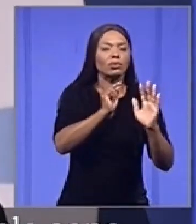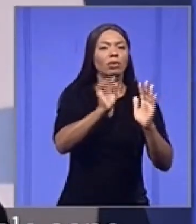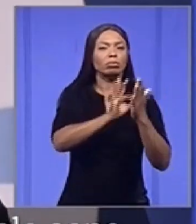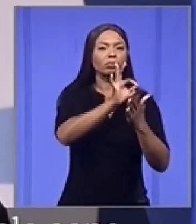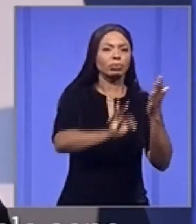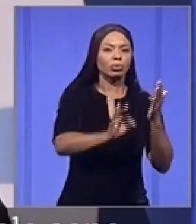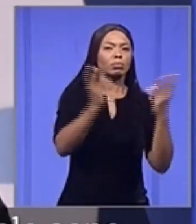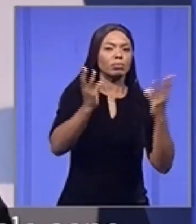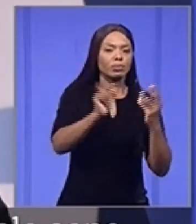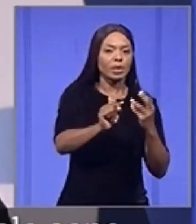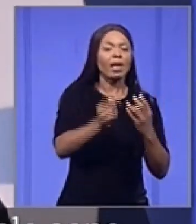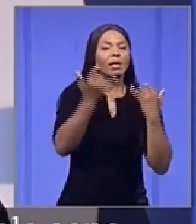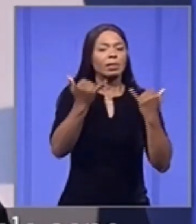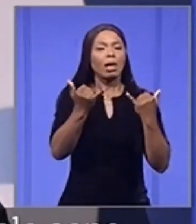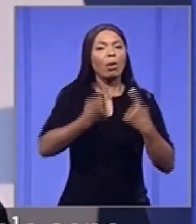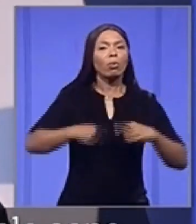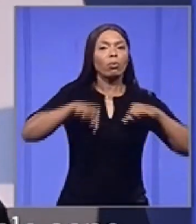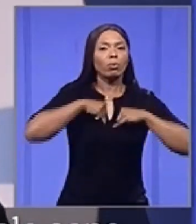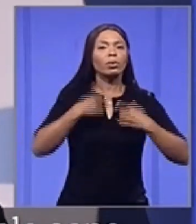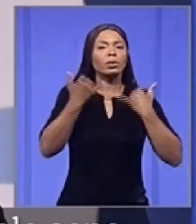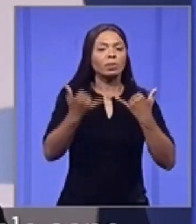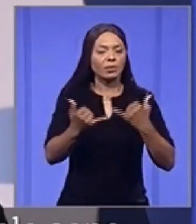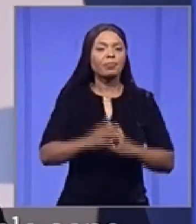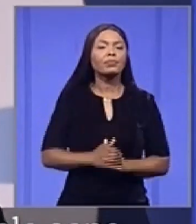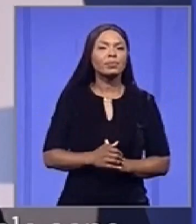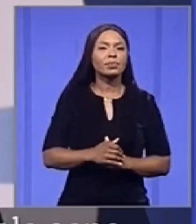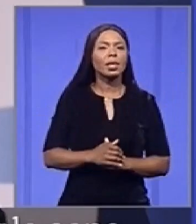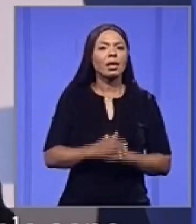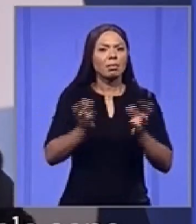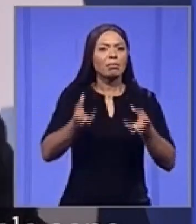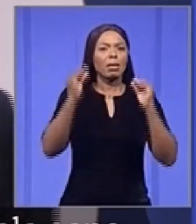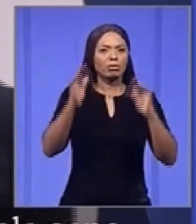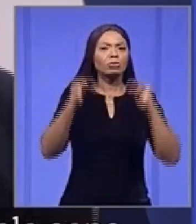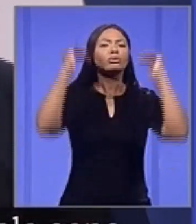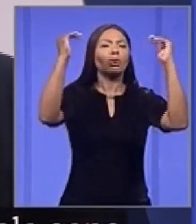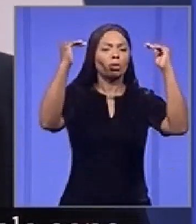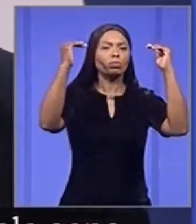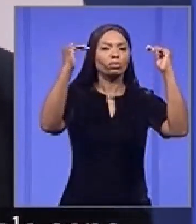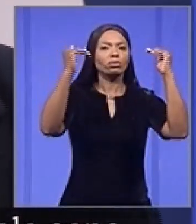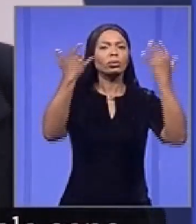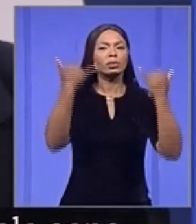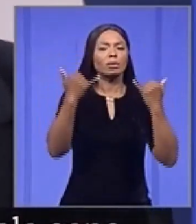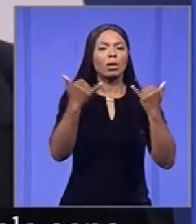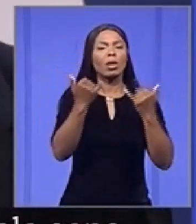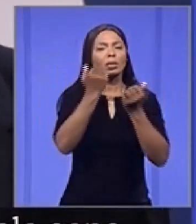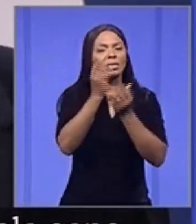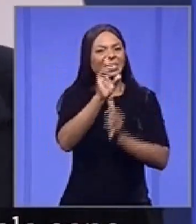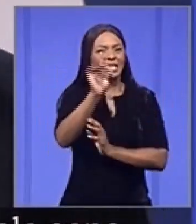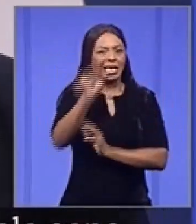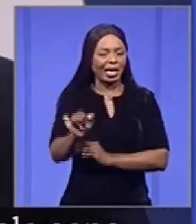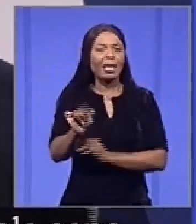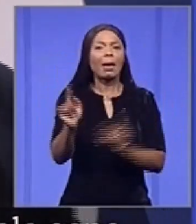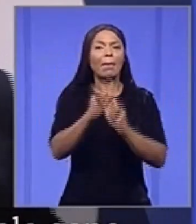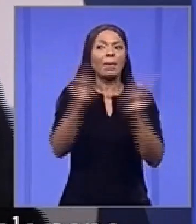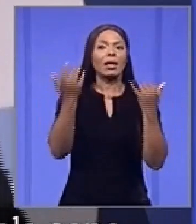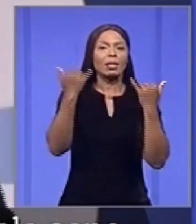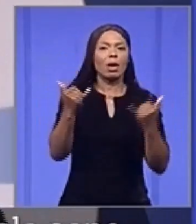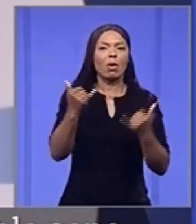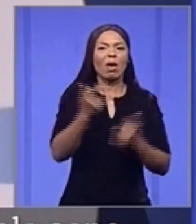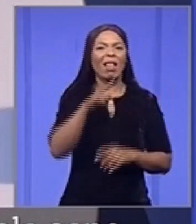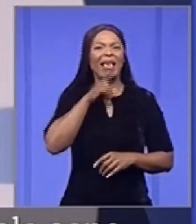really factual and high top-class polling that we do here in the Democratic Alliance. Obviously, we don't want to be